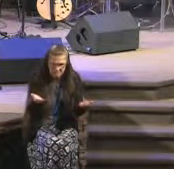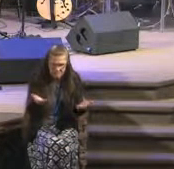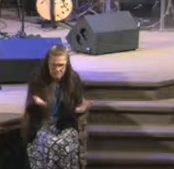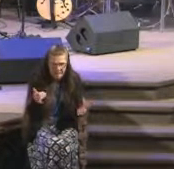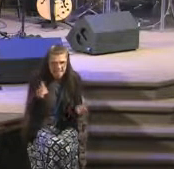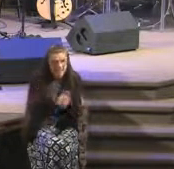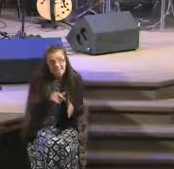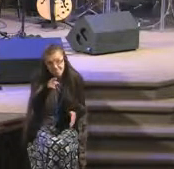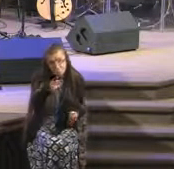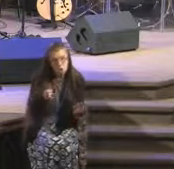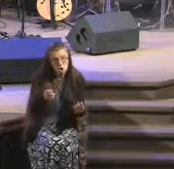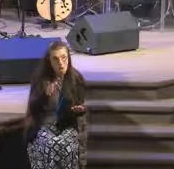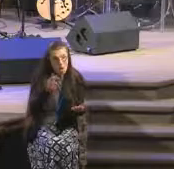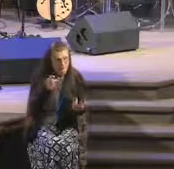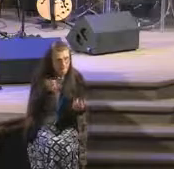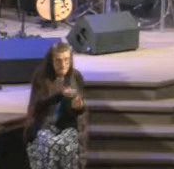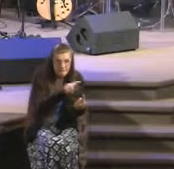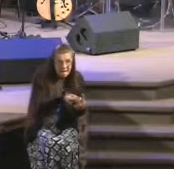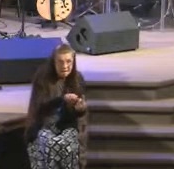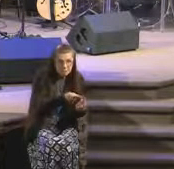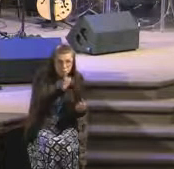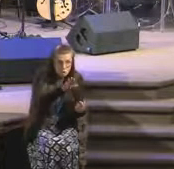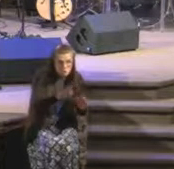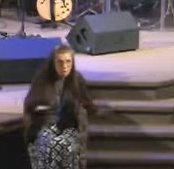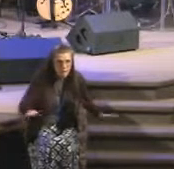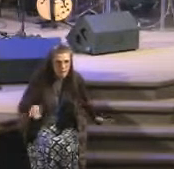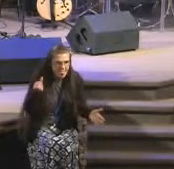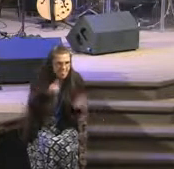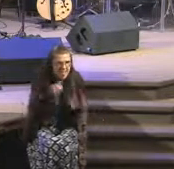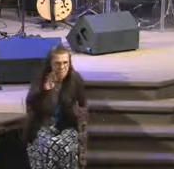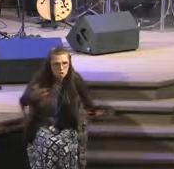you discipline a child, that child loves.